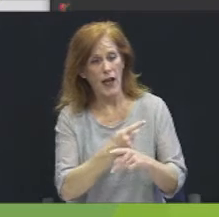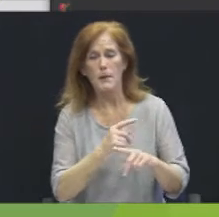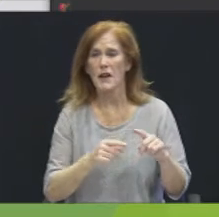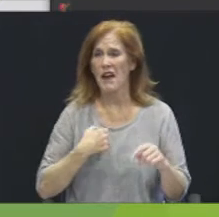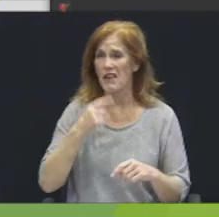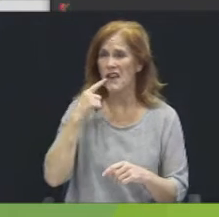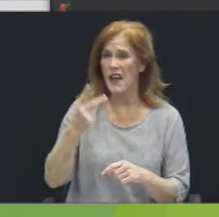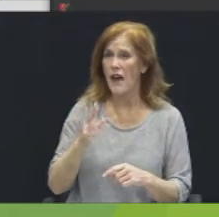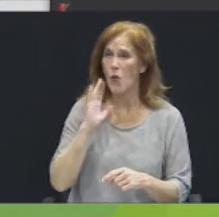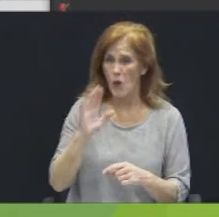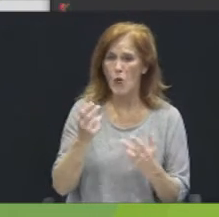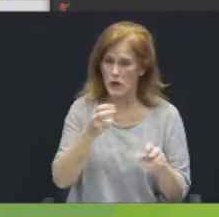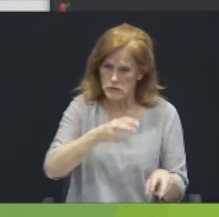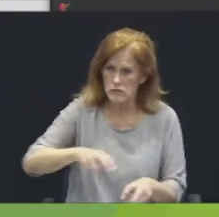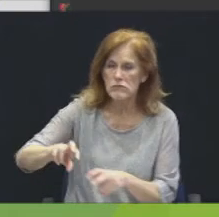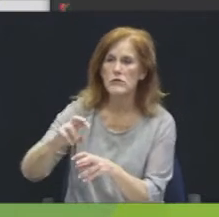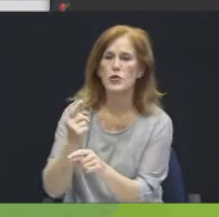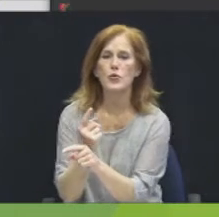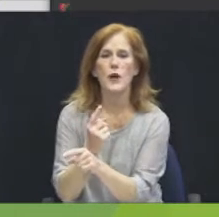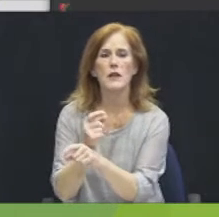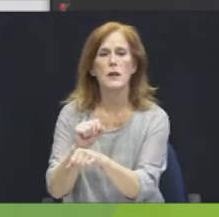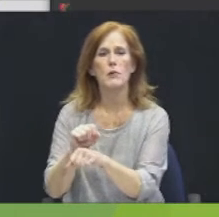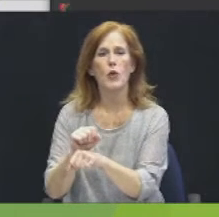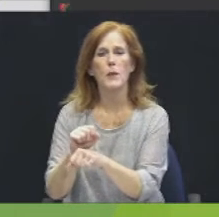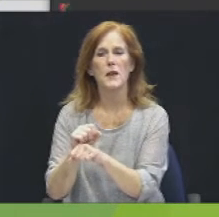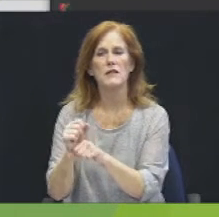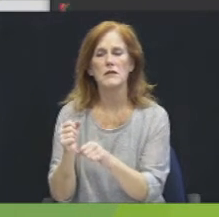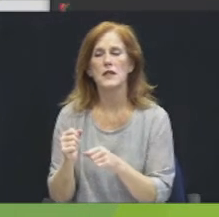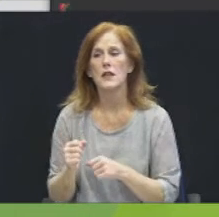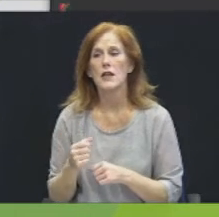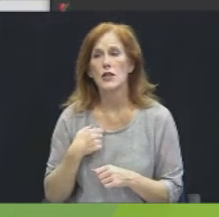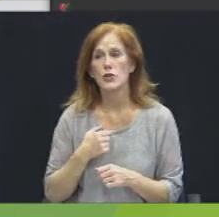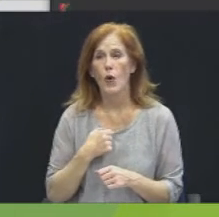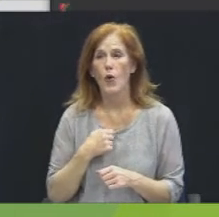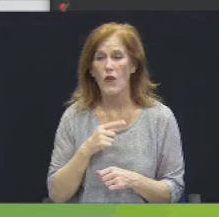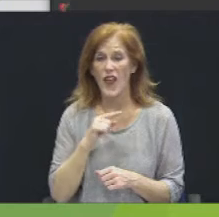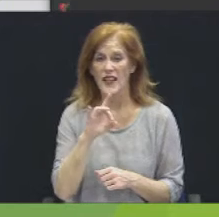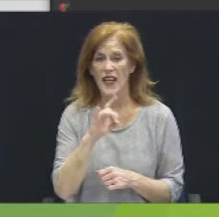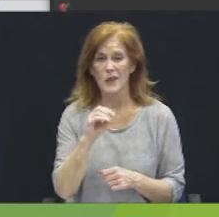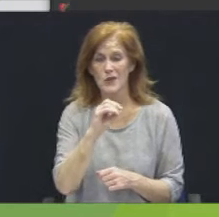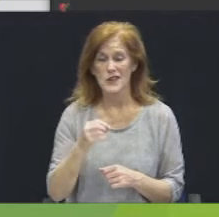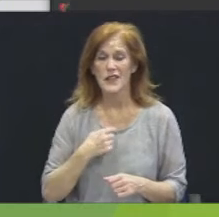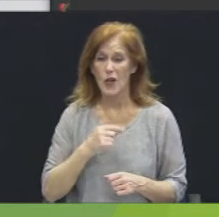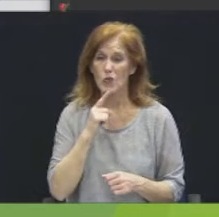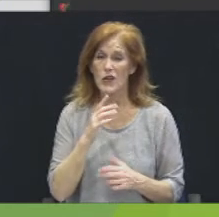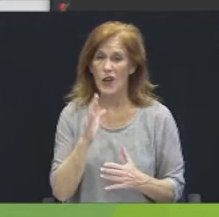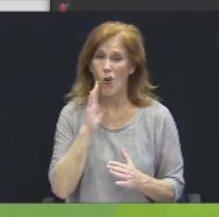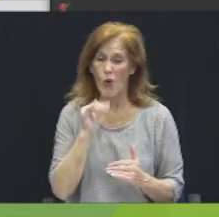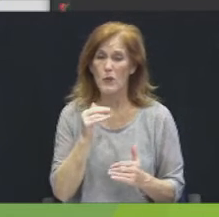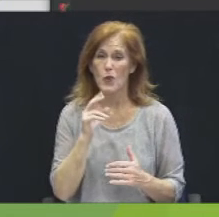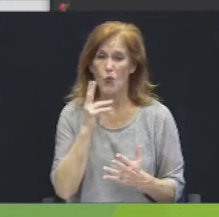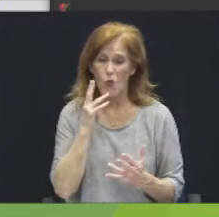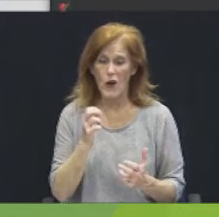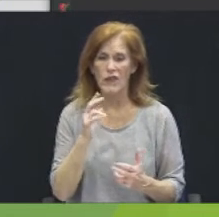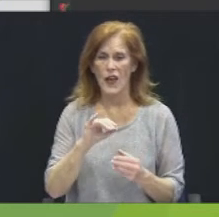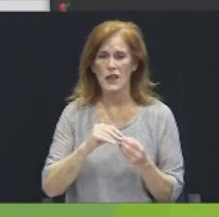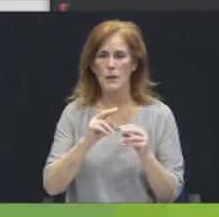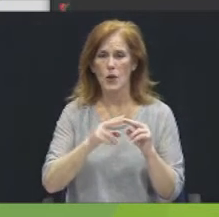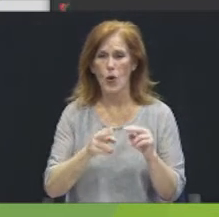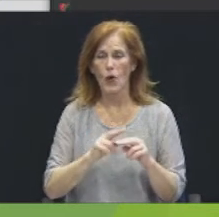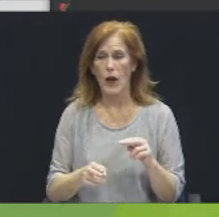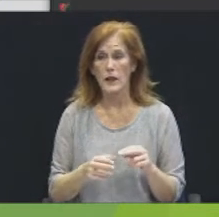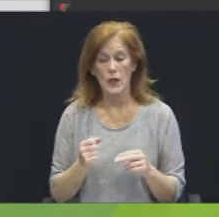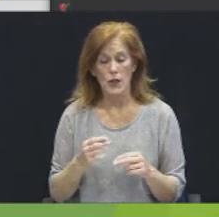So I'd really like to see this number go down. And then what are we doing to kind of